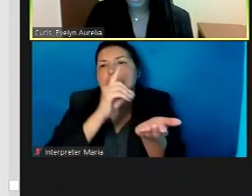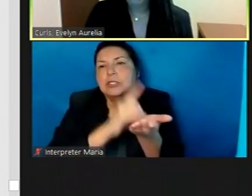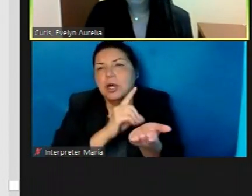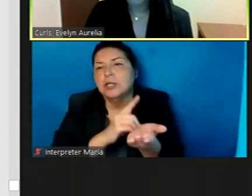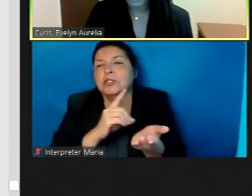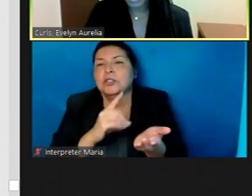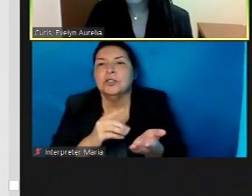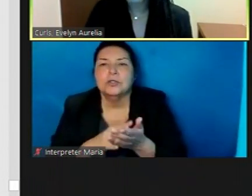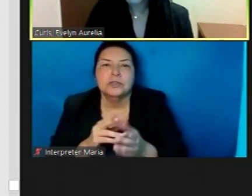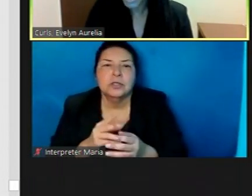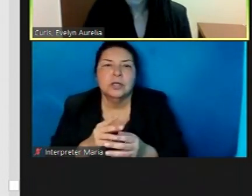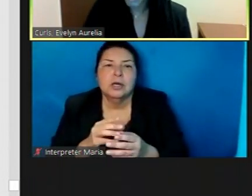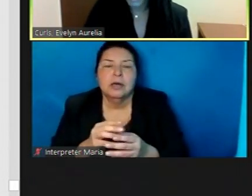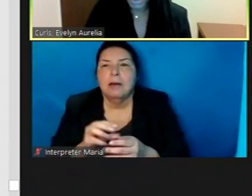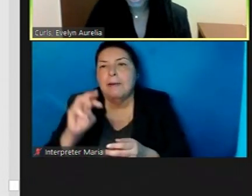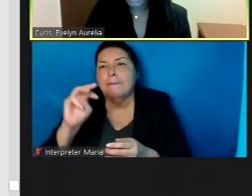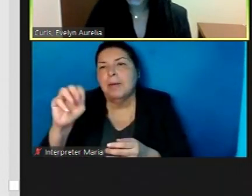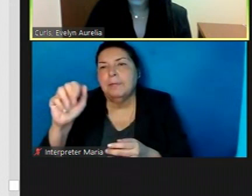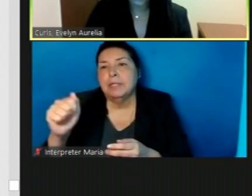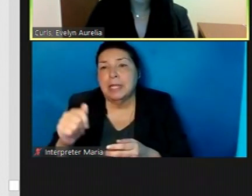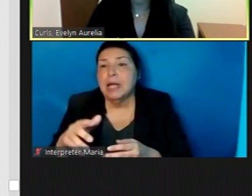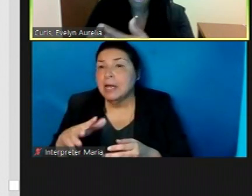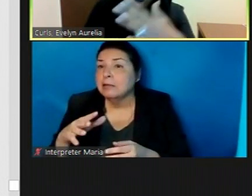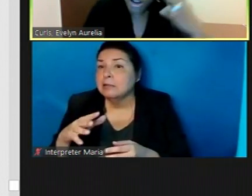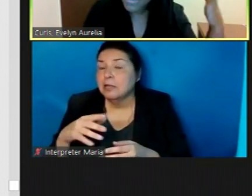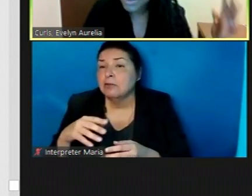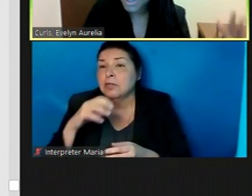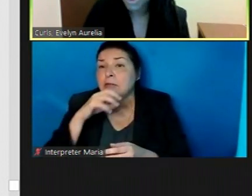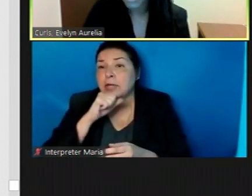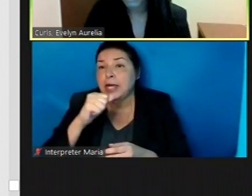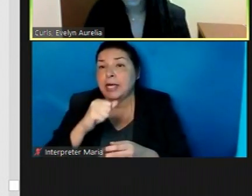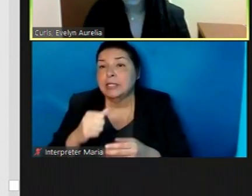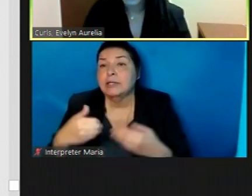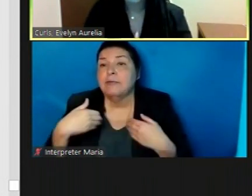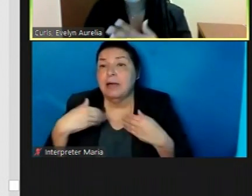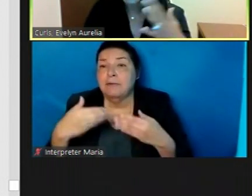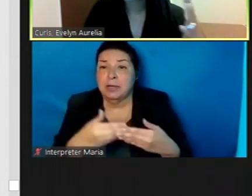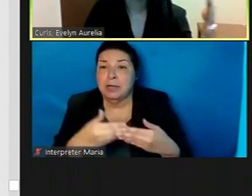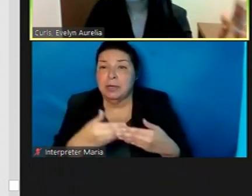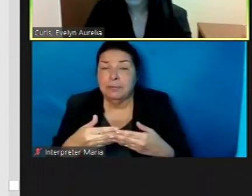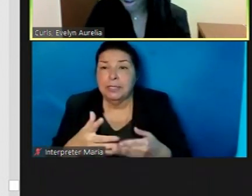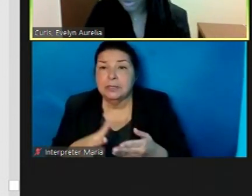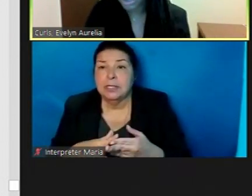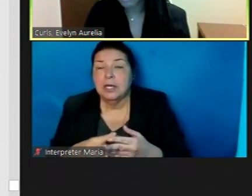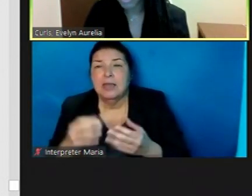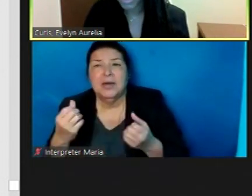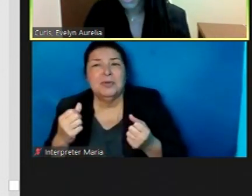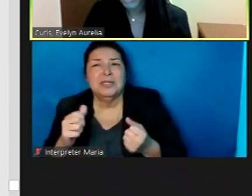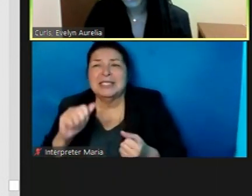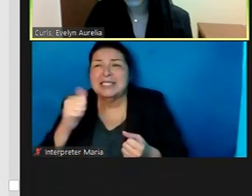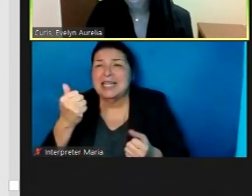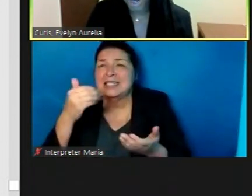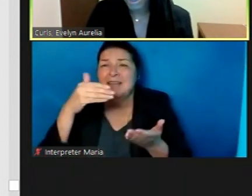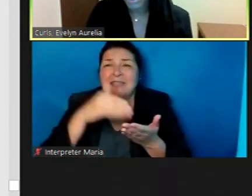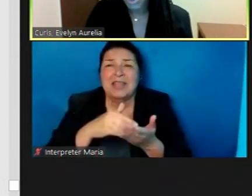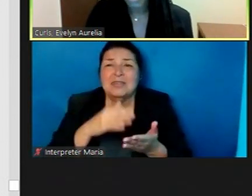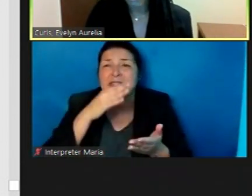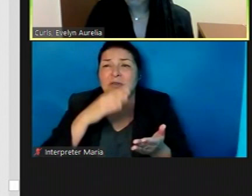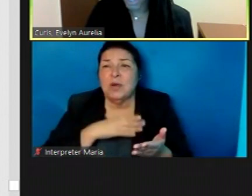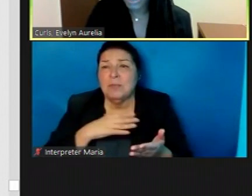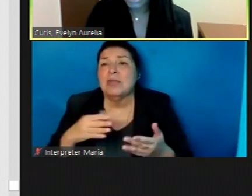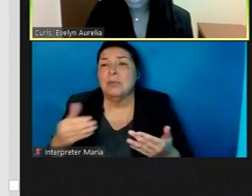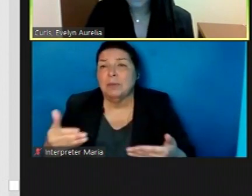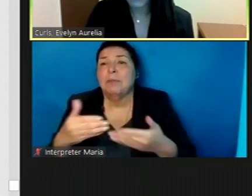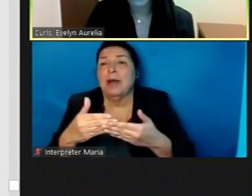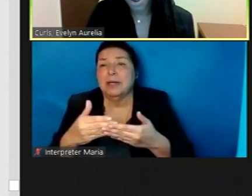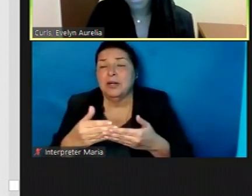So, and they're childbearing age. So all of those healthcare workers, there were tens of thousands of women who were pregnant or